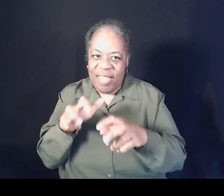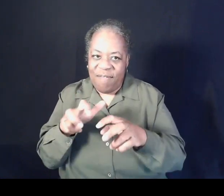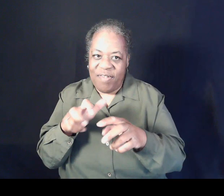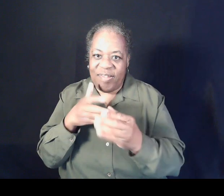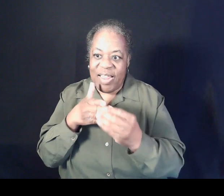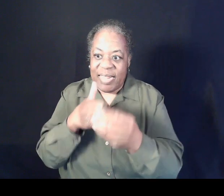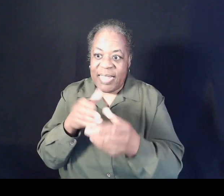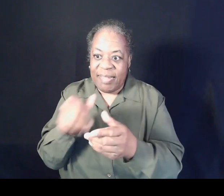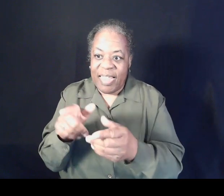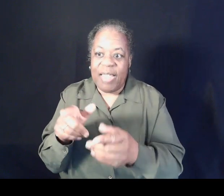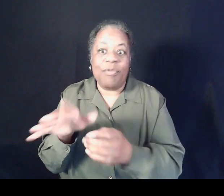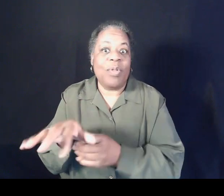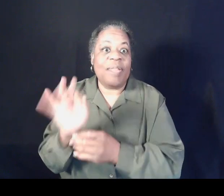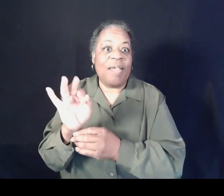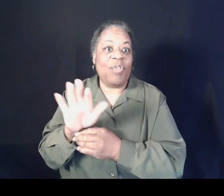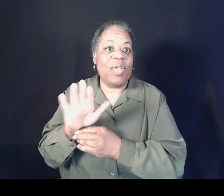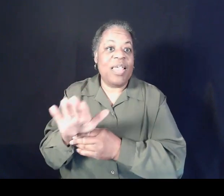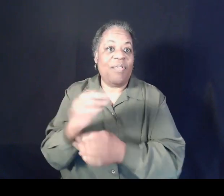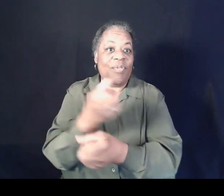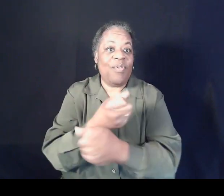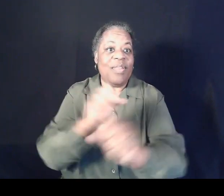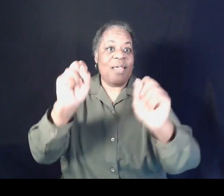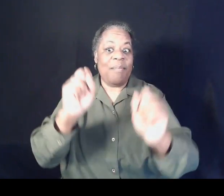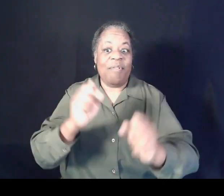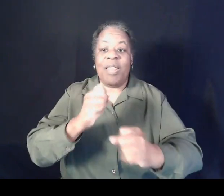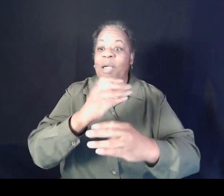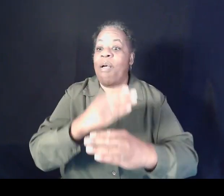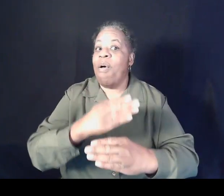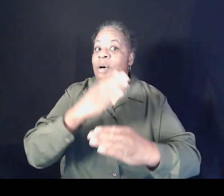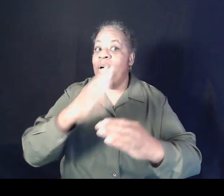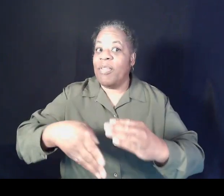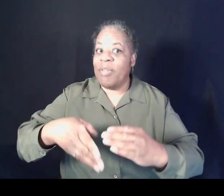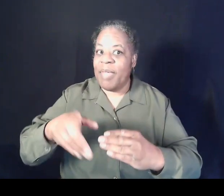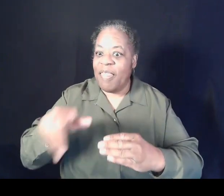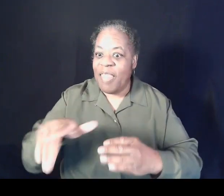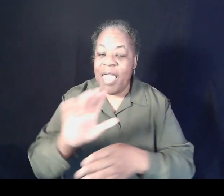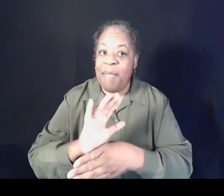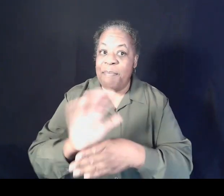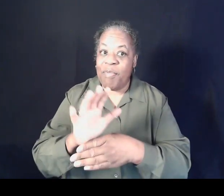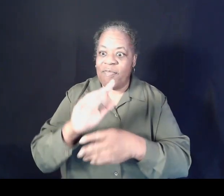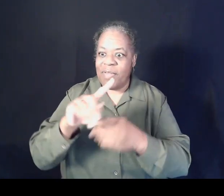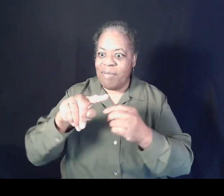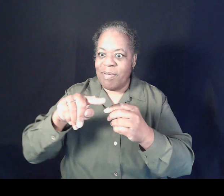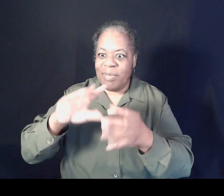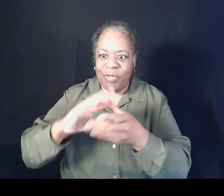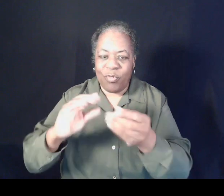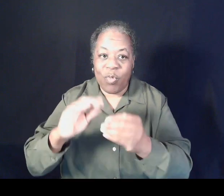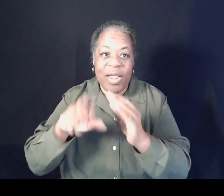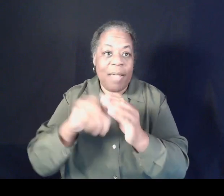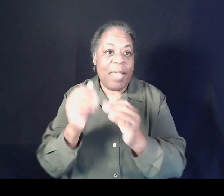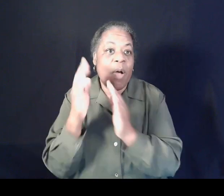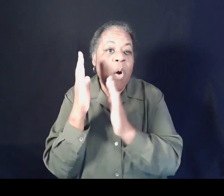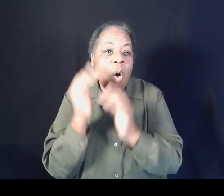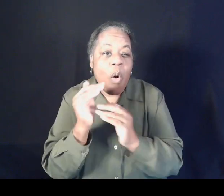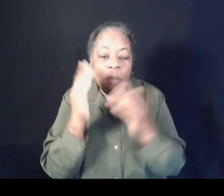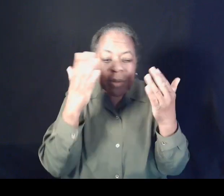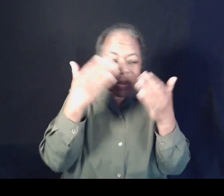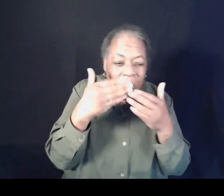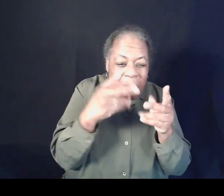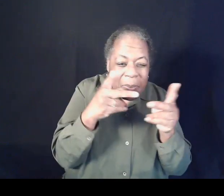his redemption. Ultimately, The Shawshank Redemption is a story about hope. Hope in the darkest of